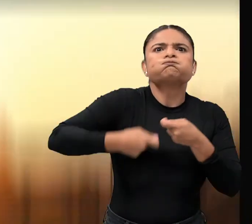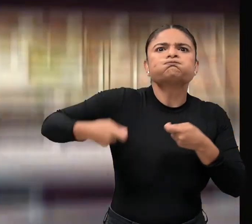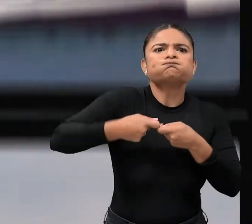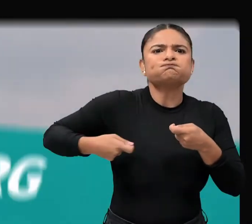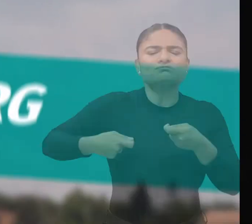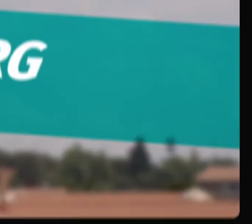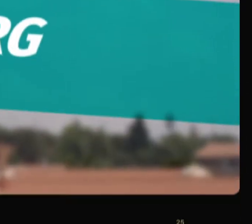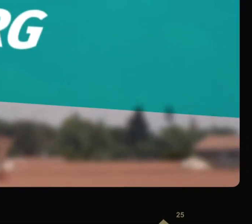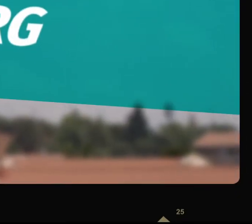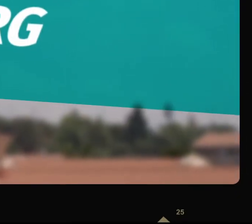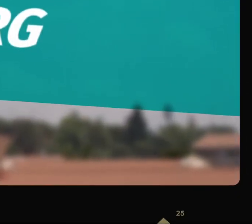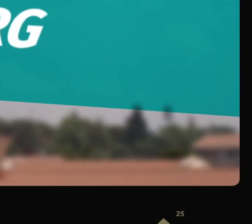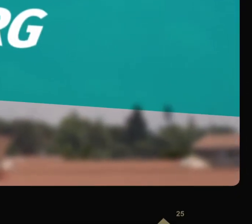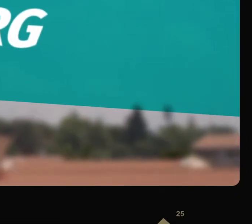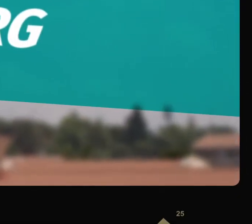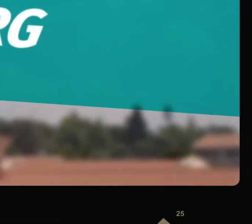substantial.